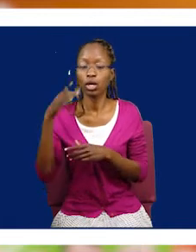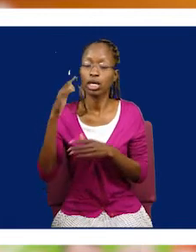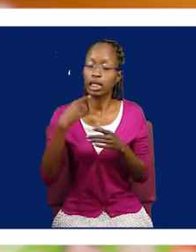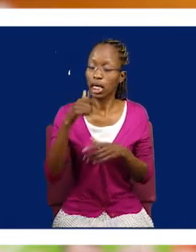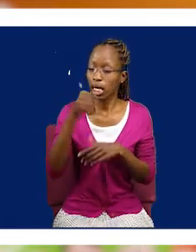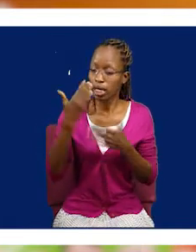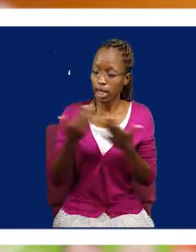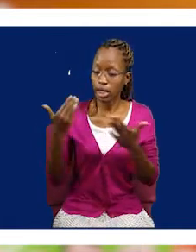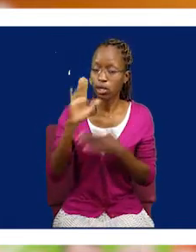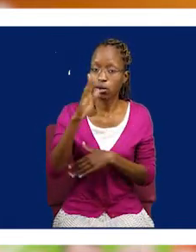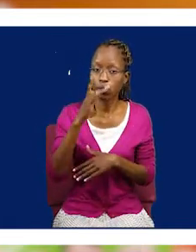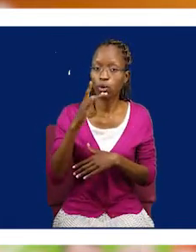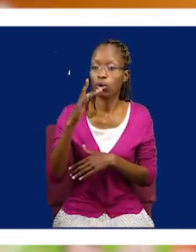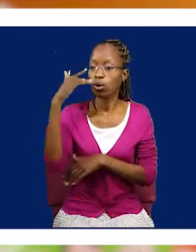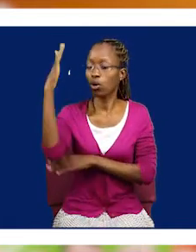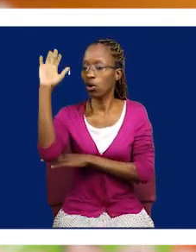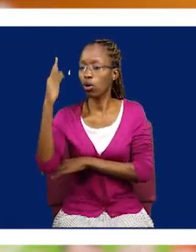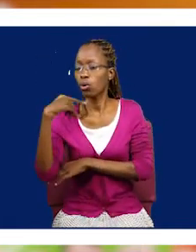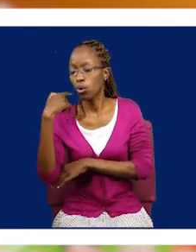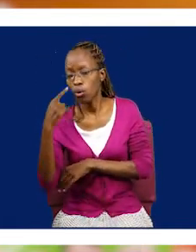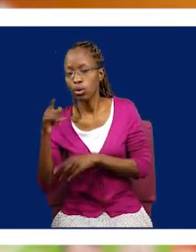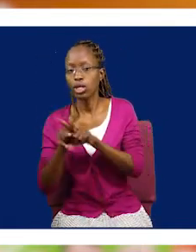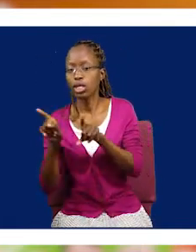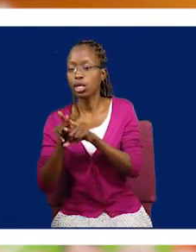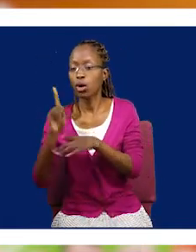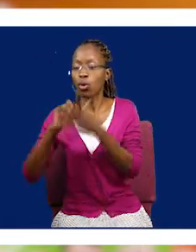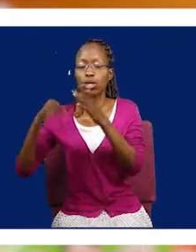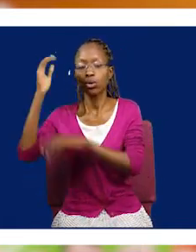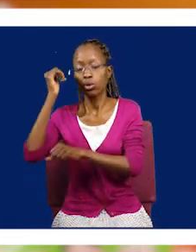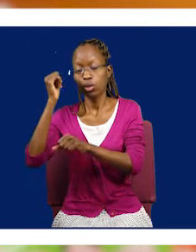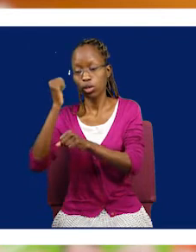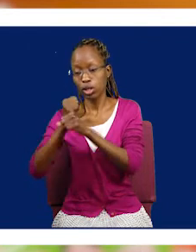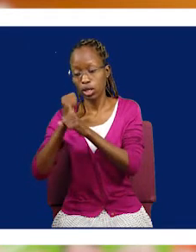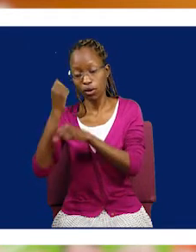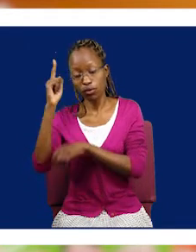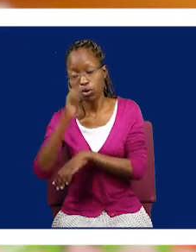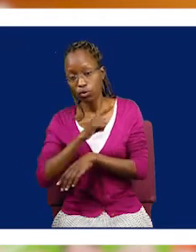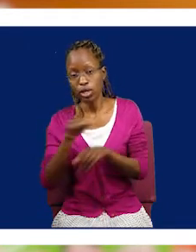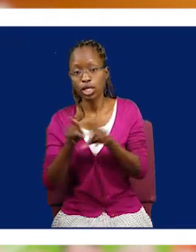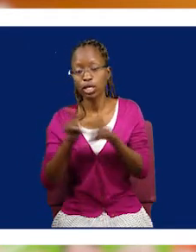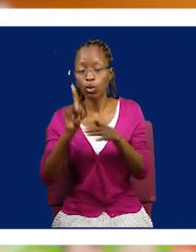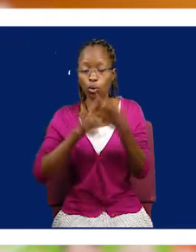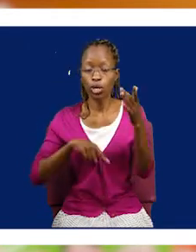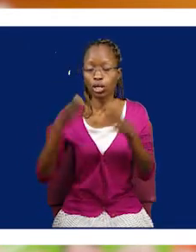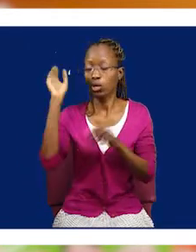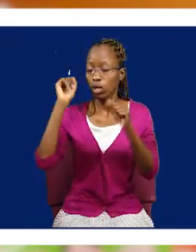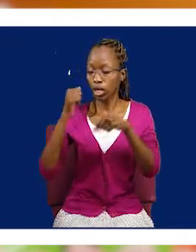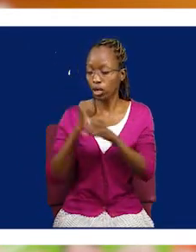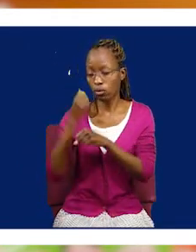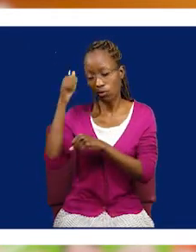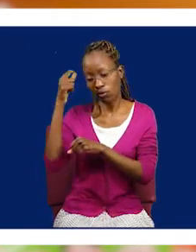God is, what he has done for you, and what he can do for everyone else. So boys and girls, as you go